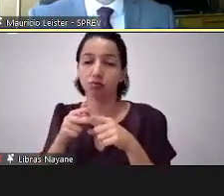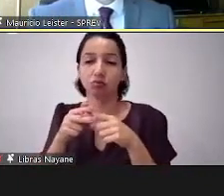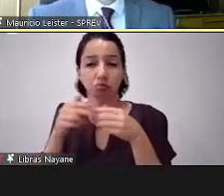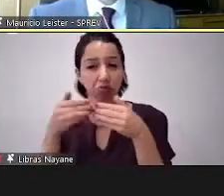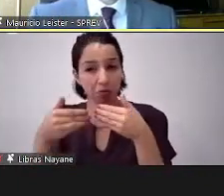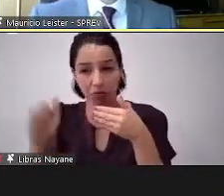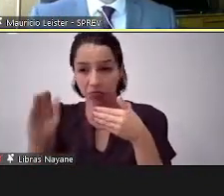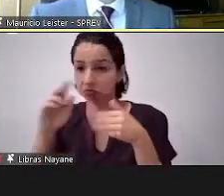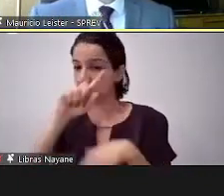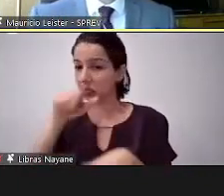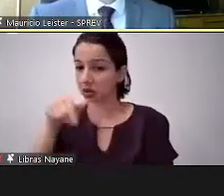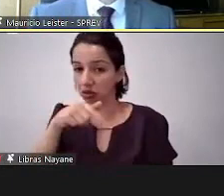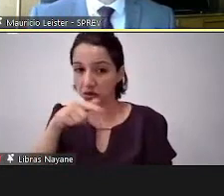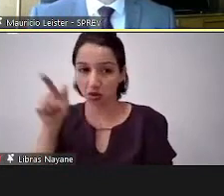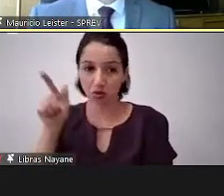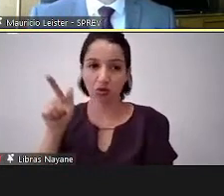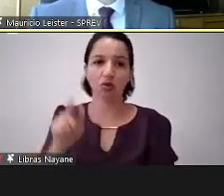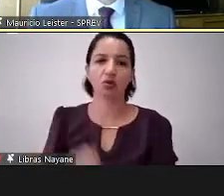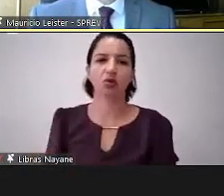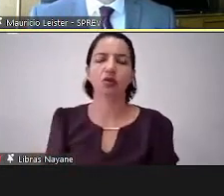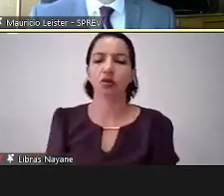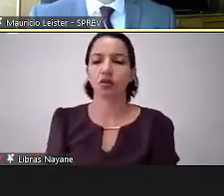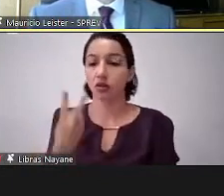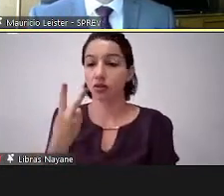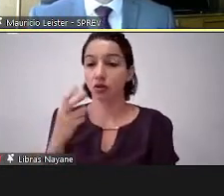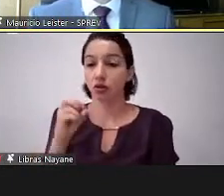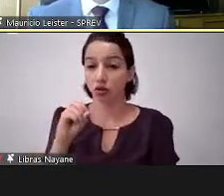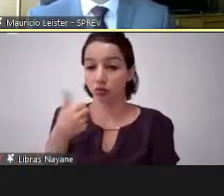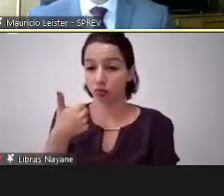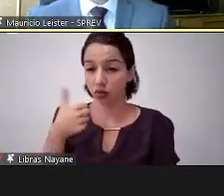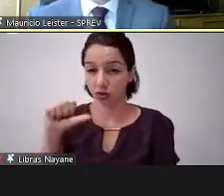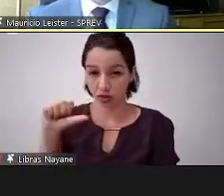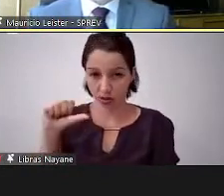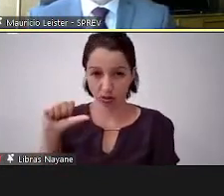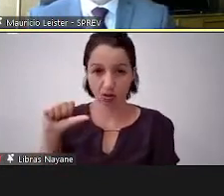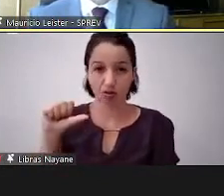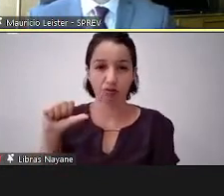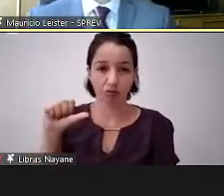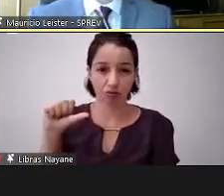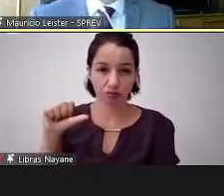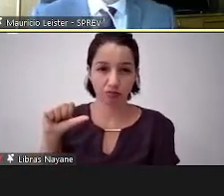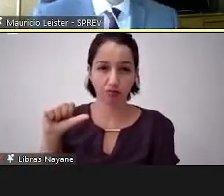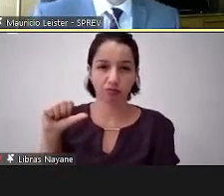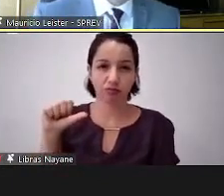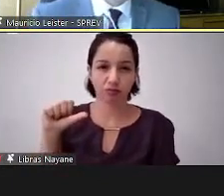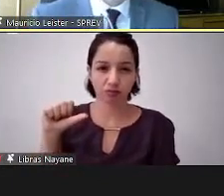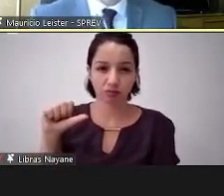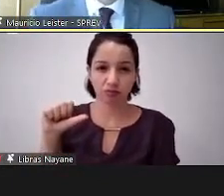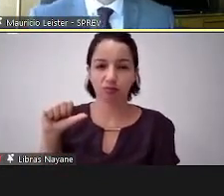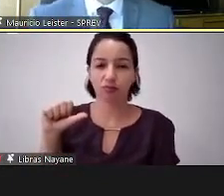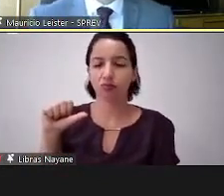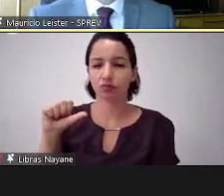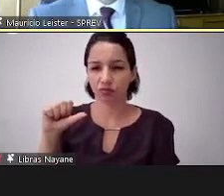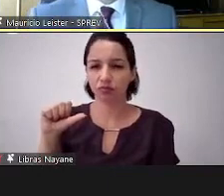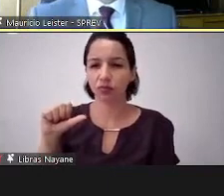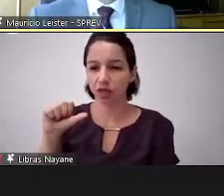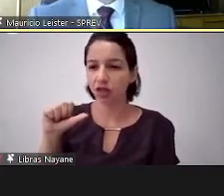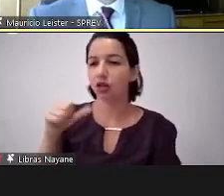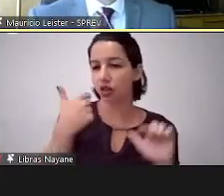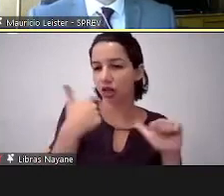your salary, and this was extinguished in the last reform 2 years ago. The public and the private sector